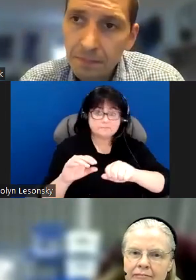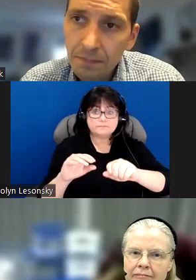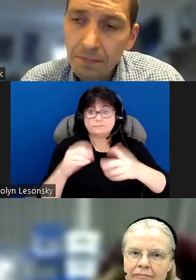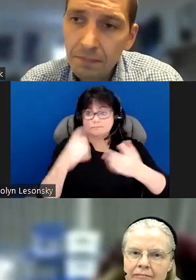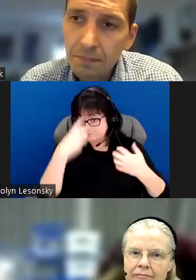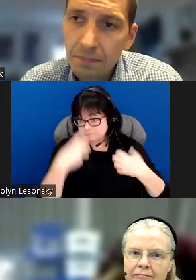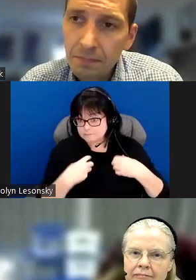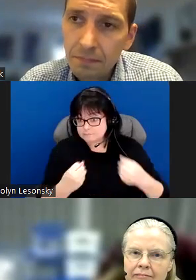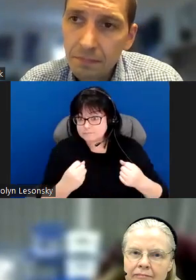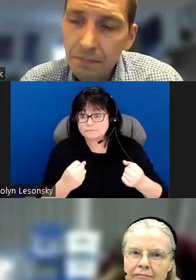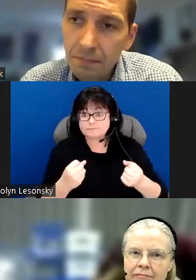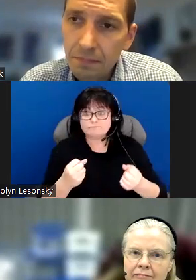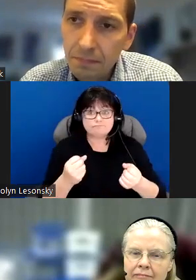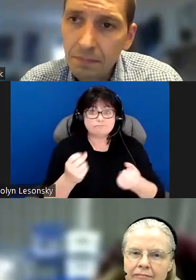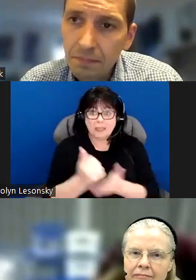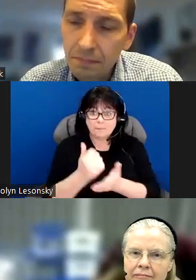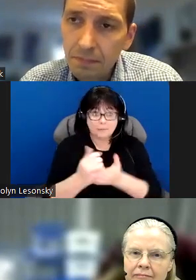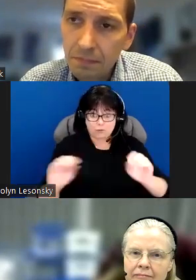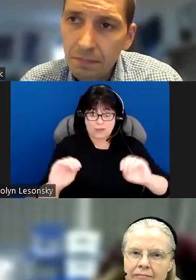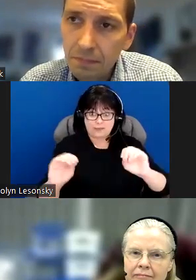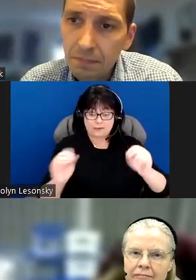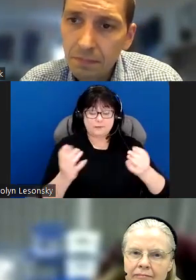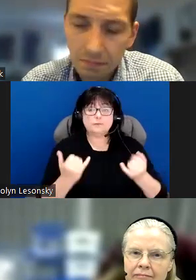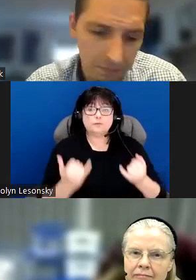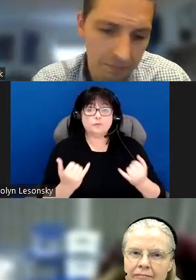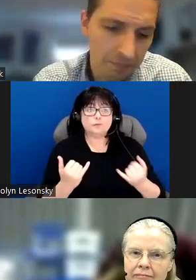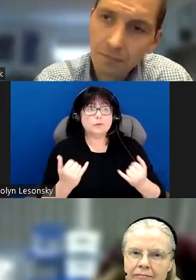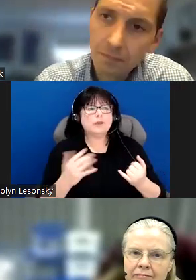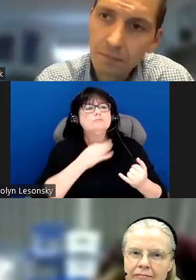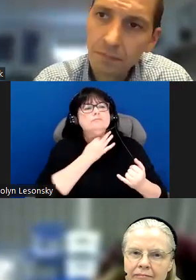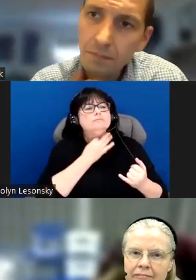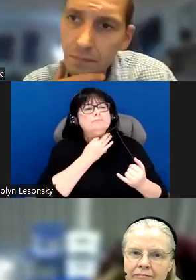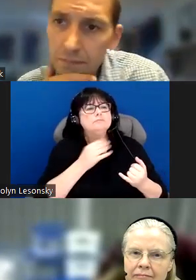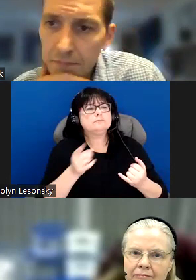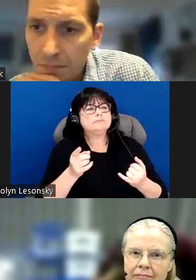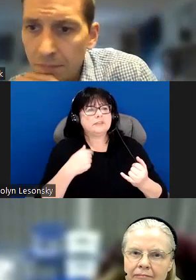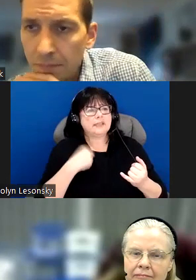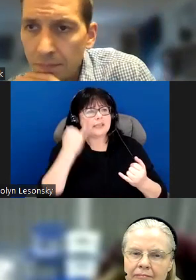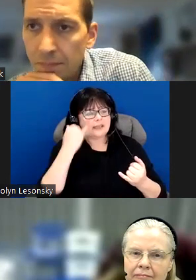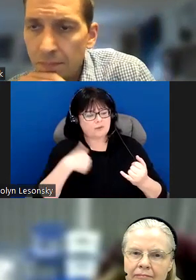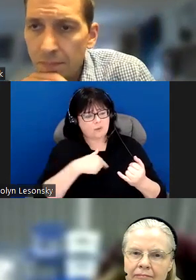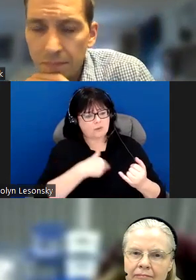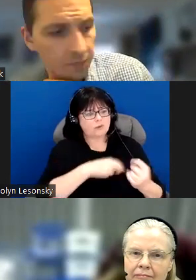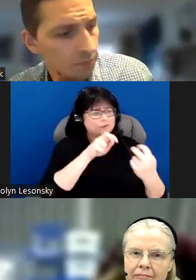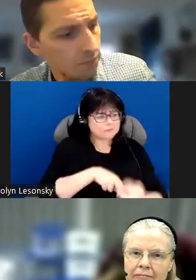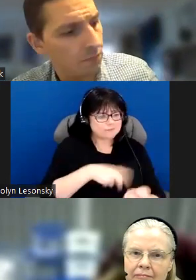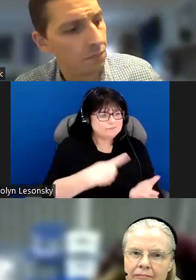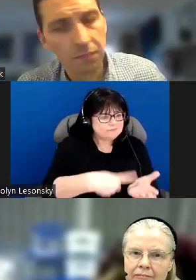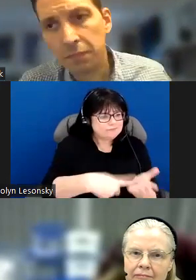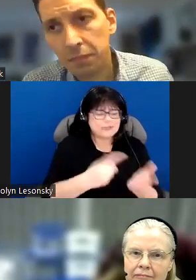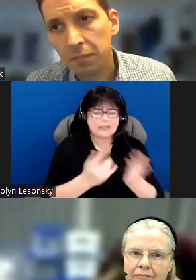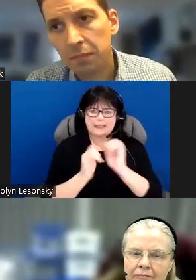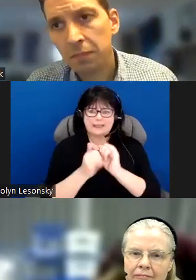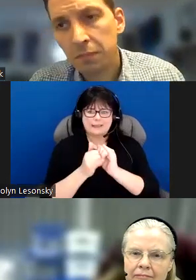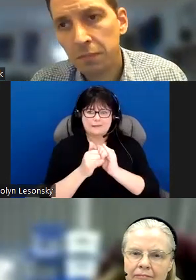health aids, how would you recommend talking to them? Sometimes because